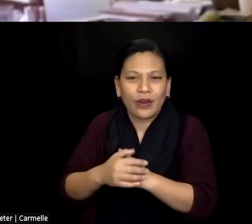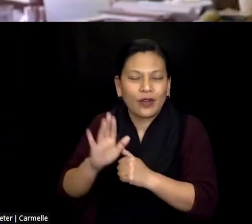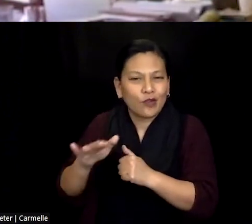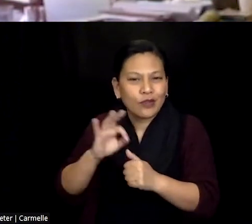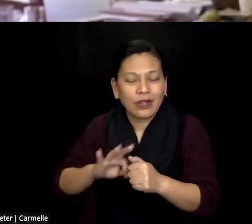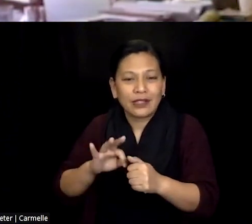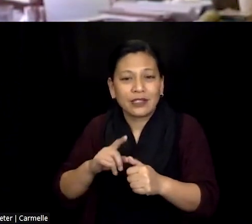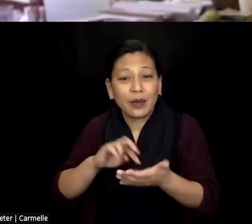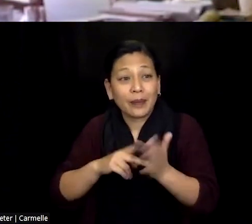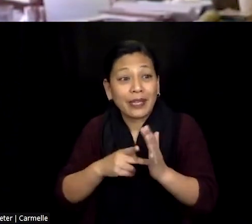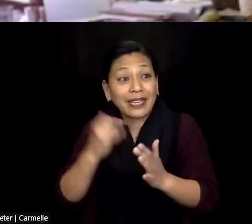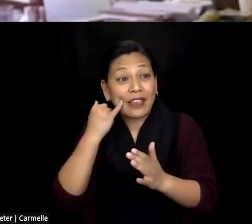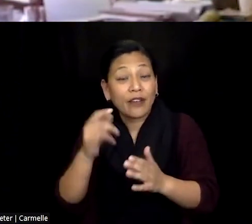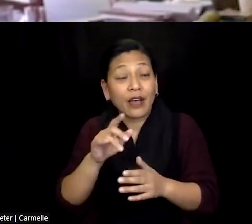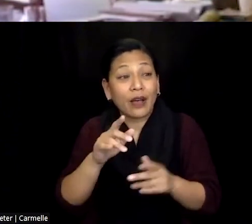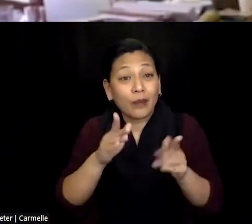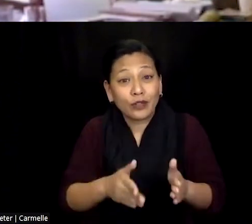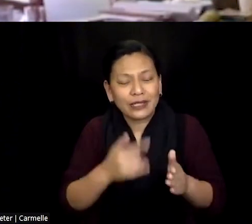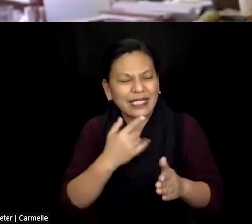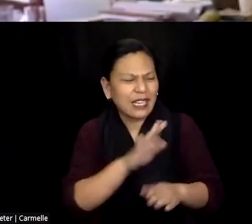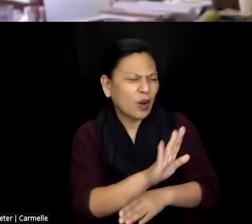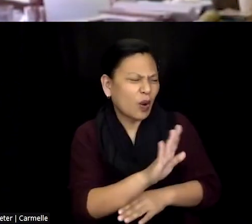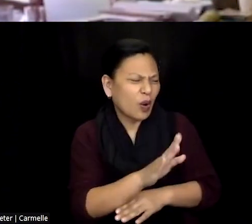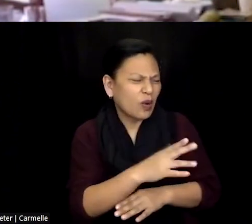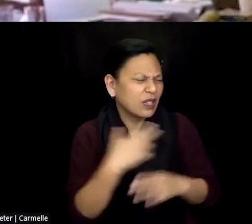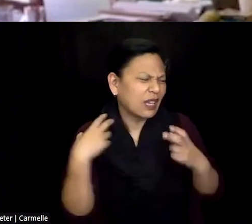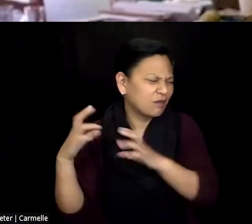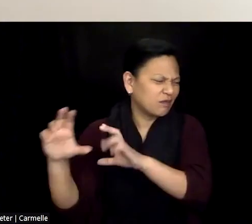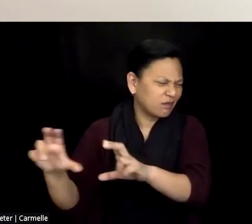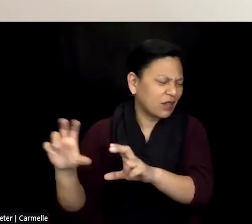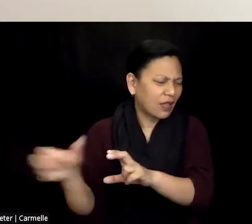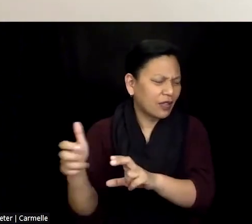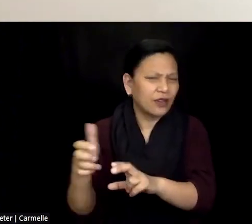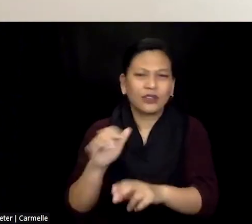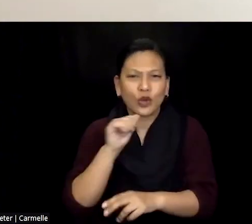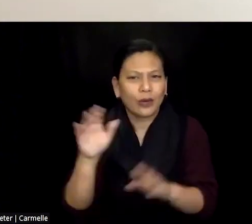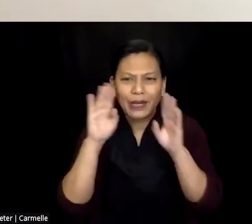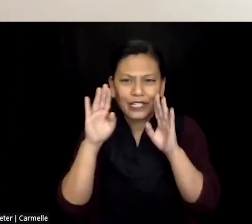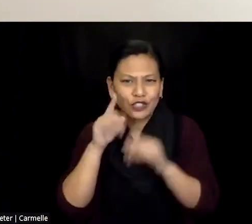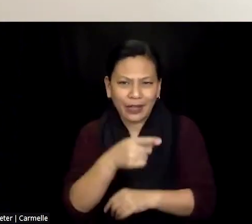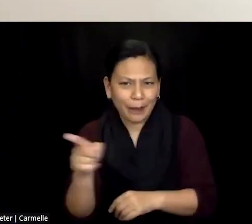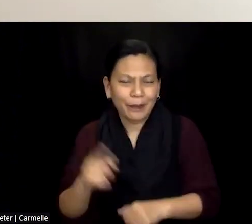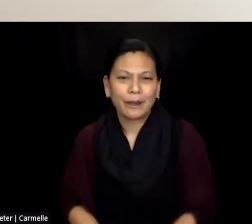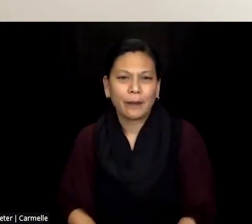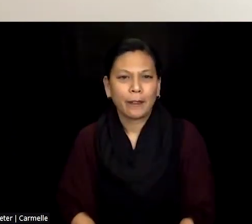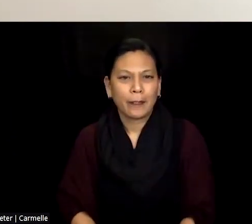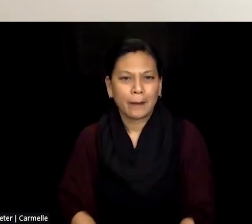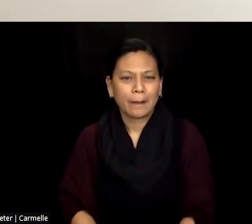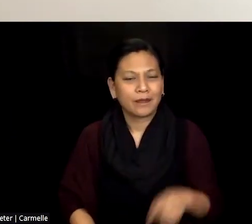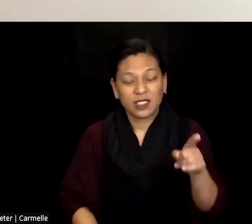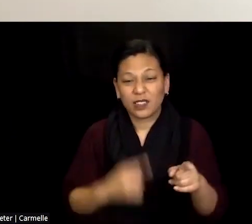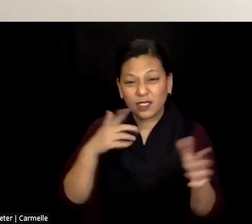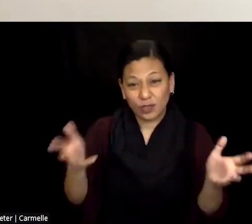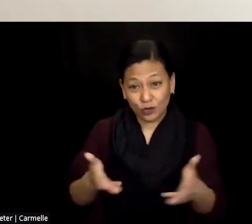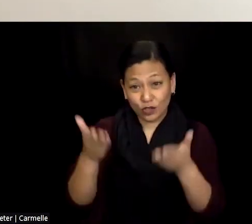do not listen to those people when they say it's okay for you to phone it in. Mm-hmm. So like, you know, put your head down